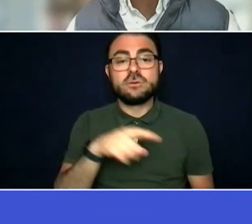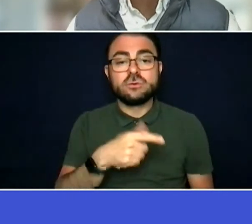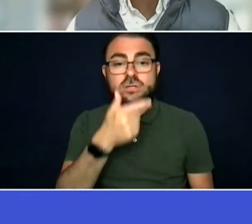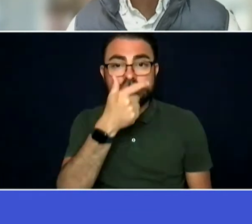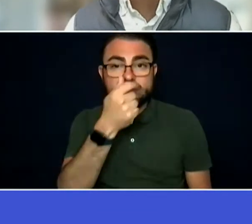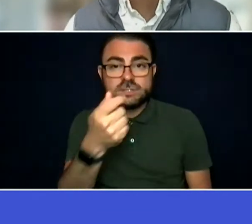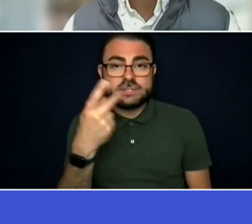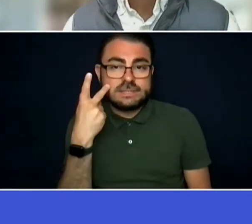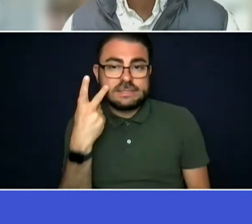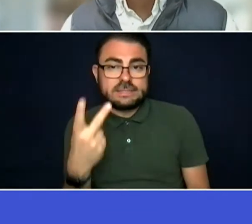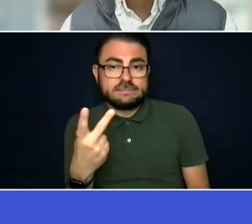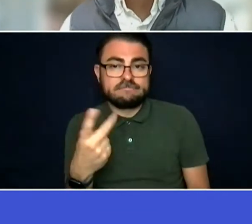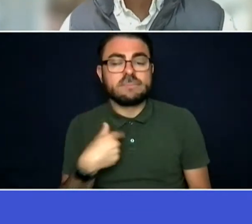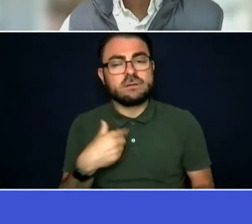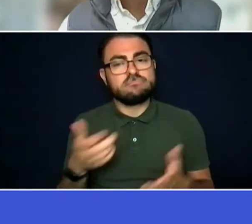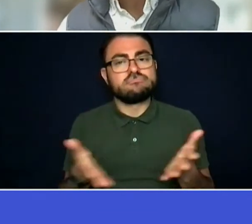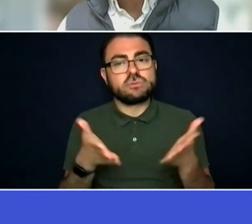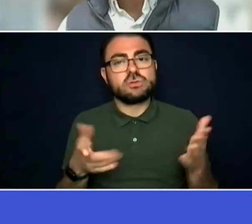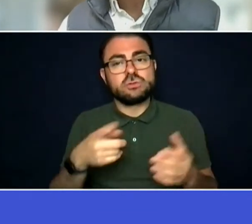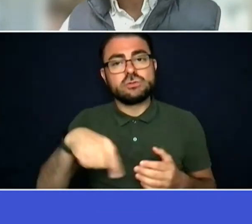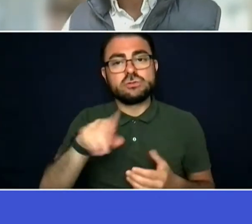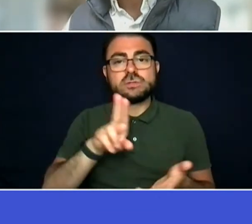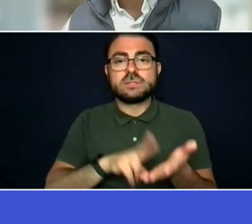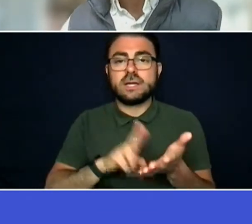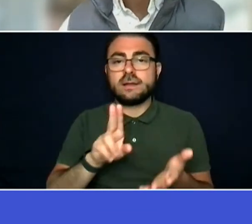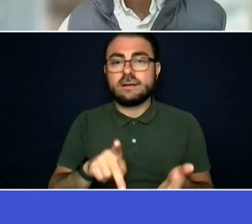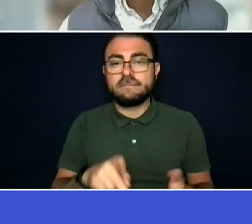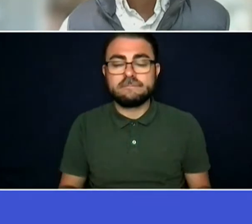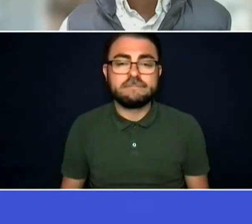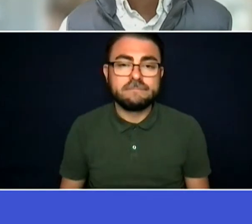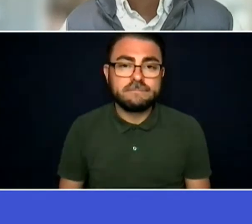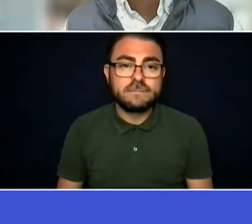I encourage folks to sign up to our listserv as well.